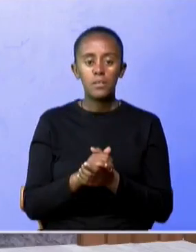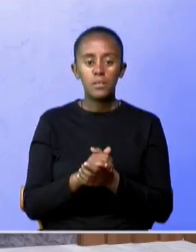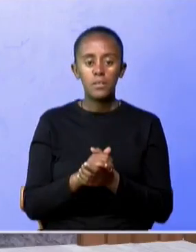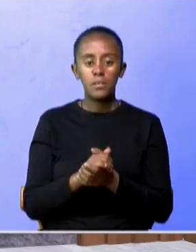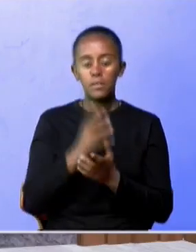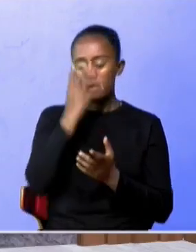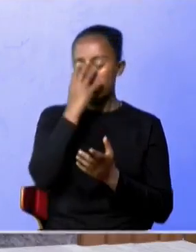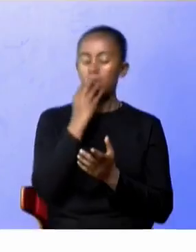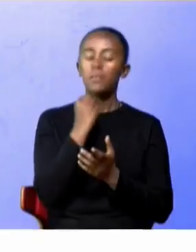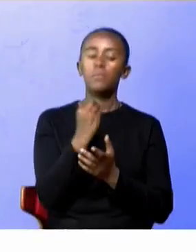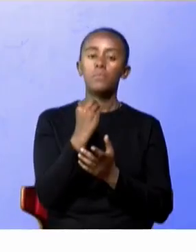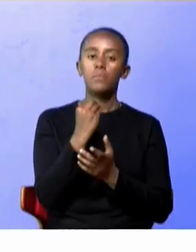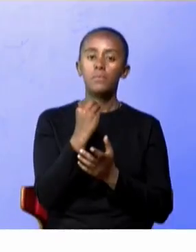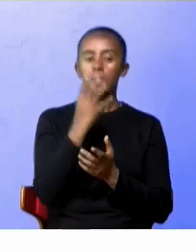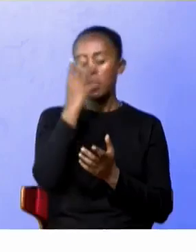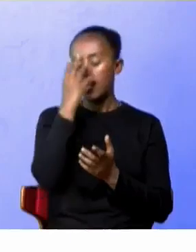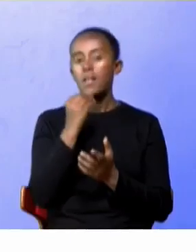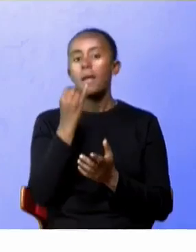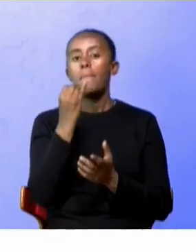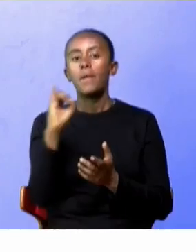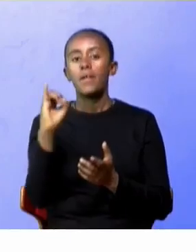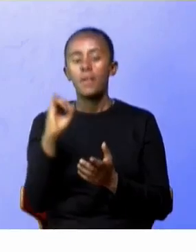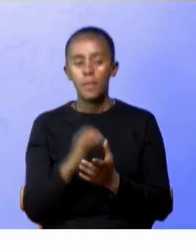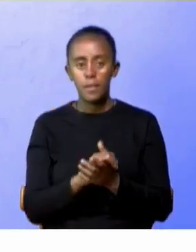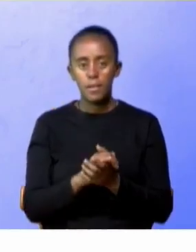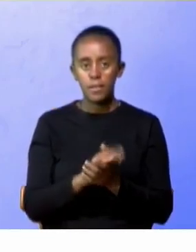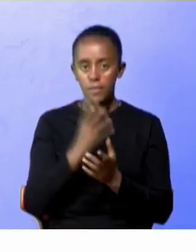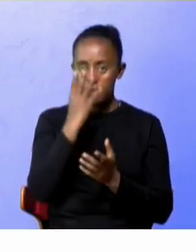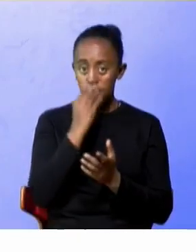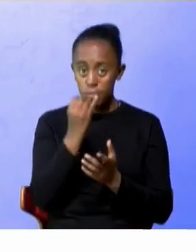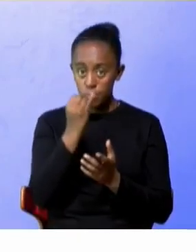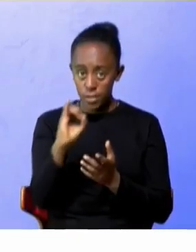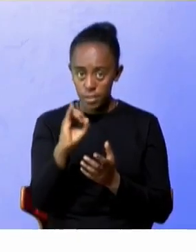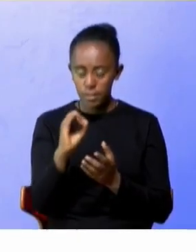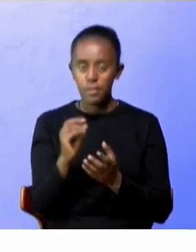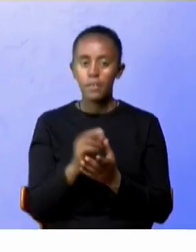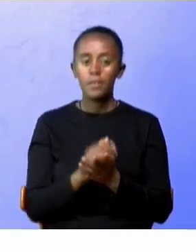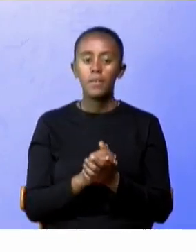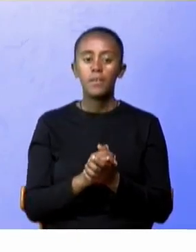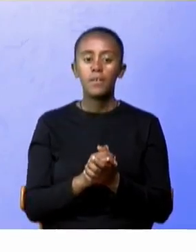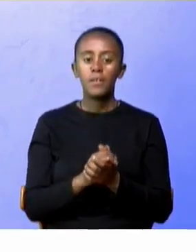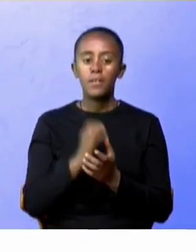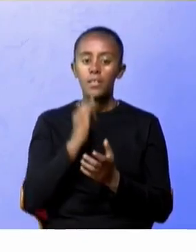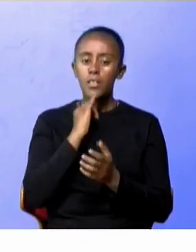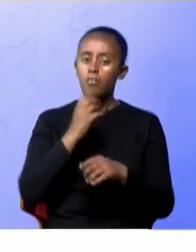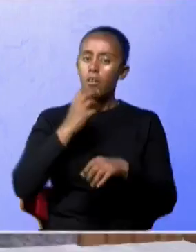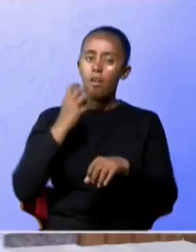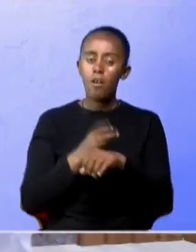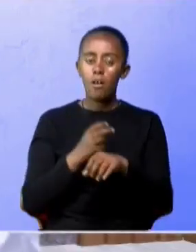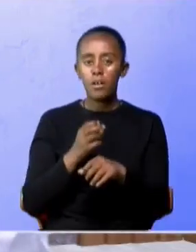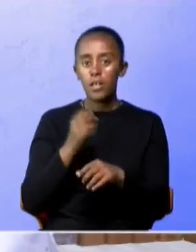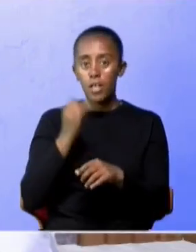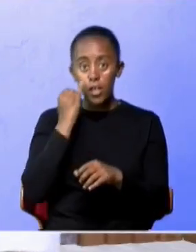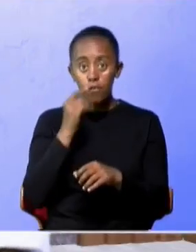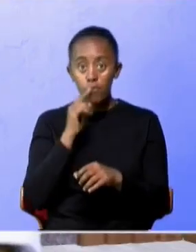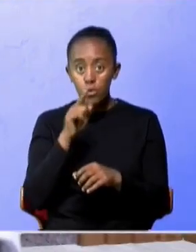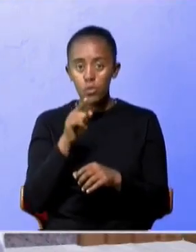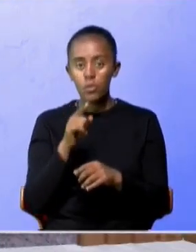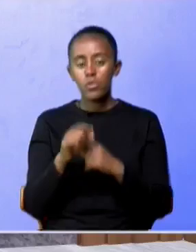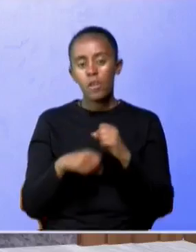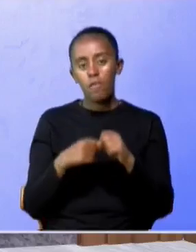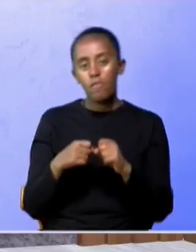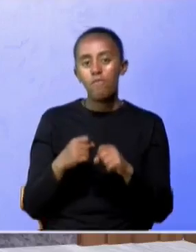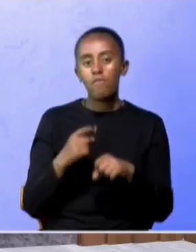sleep. Sleeping. Sleeping is hard if you suffer